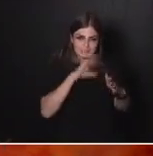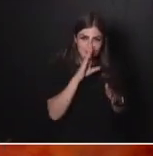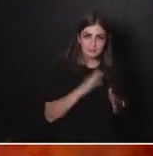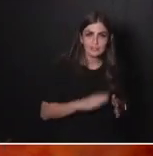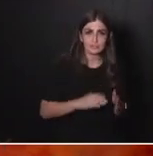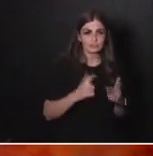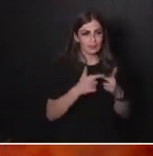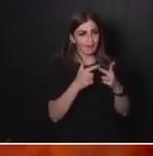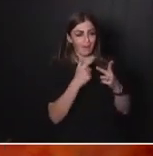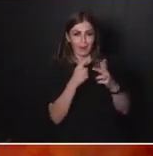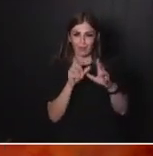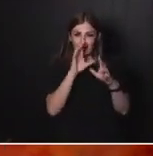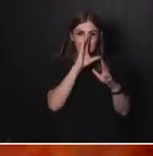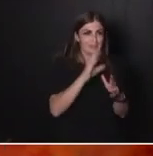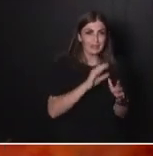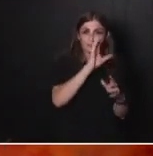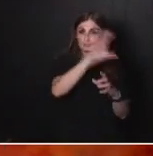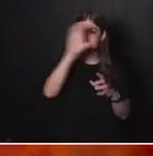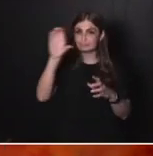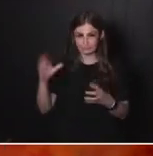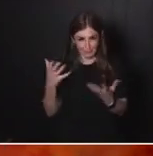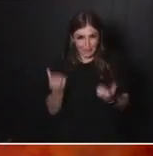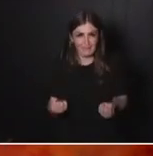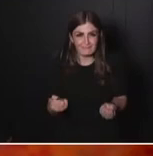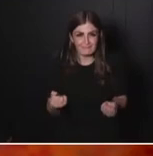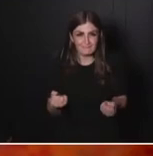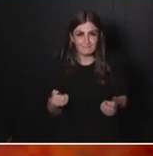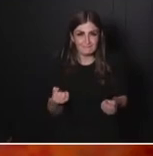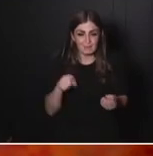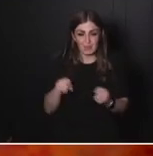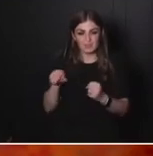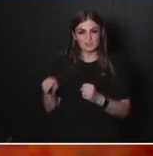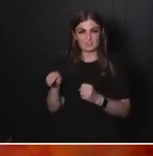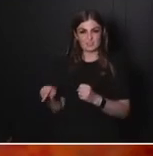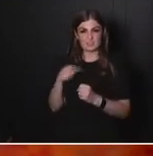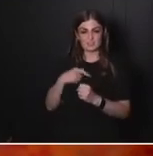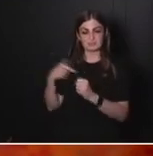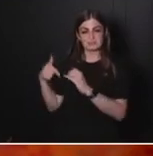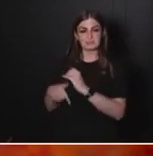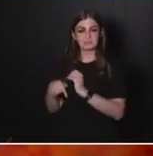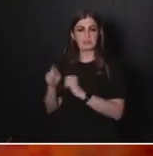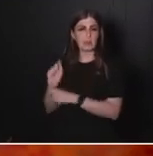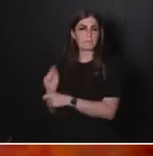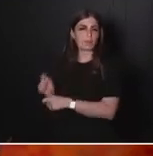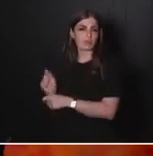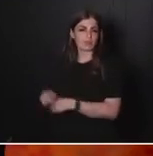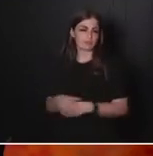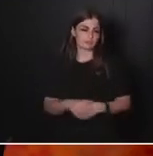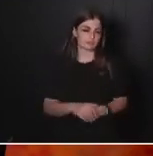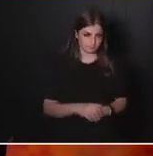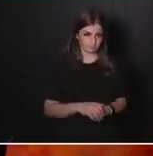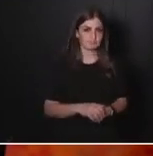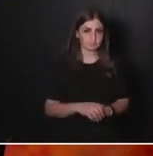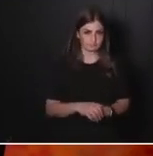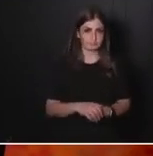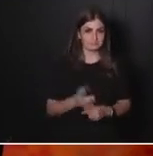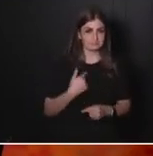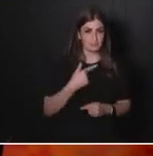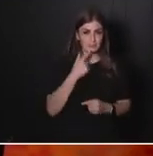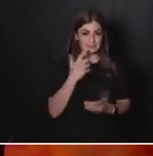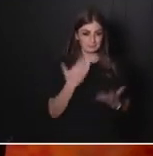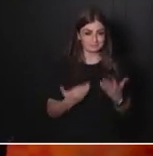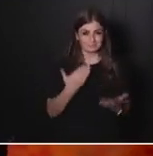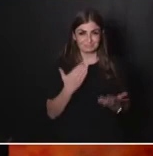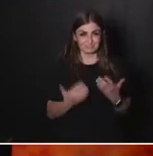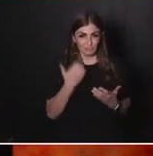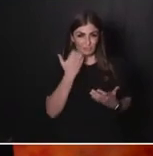other developed country in the world's doing that, but the Conservatives just bury their heads in the sand. We face an uncertain future